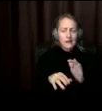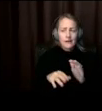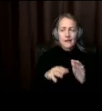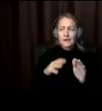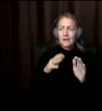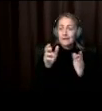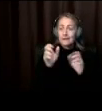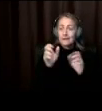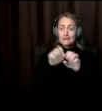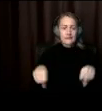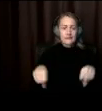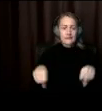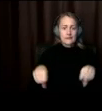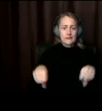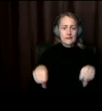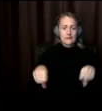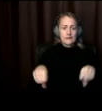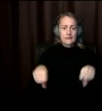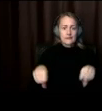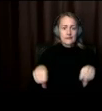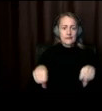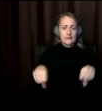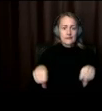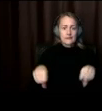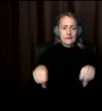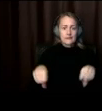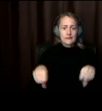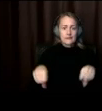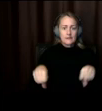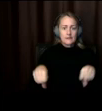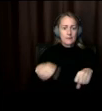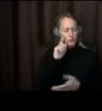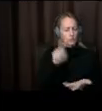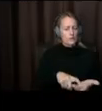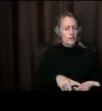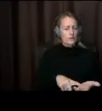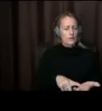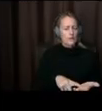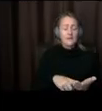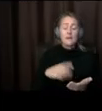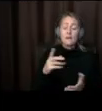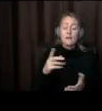that have been hard for you to see, acknowledge, or support with your students? And why do you think that is?